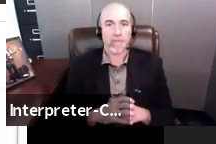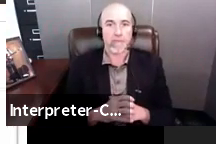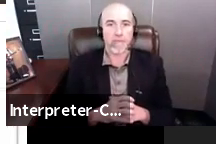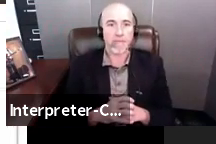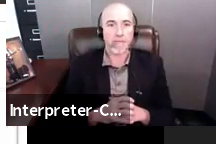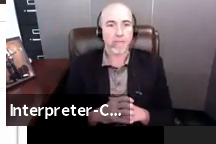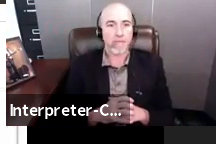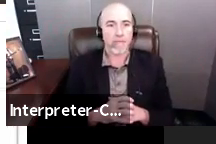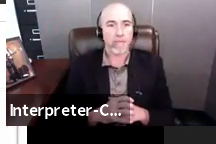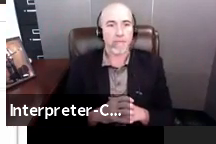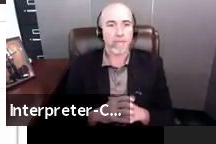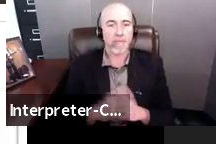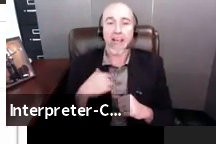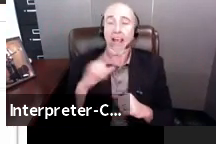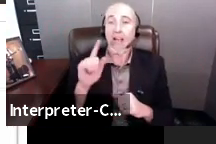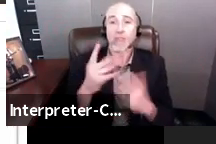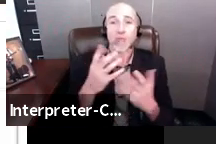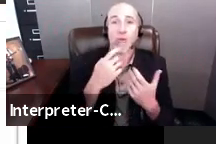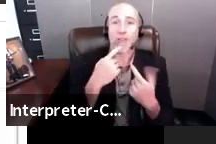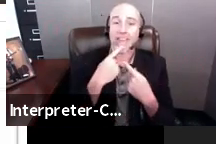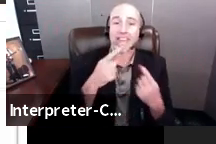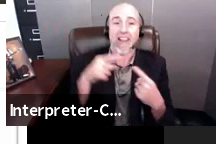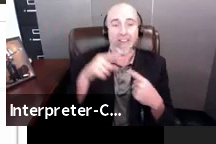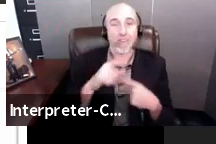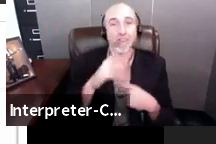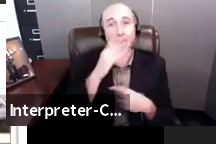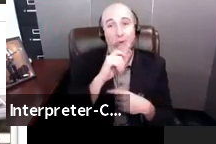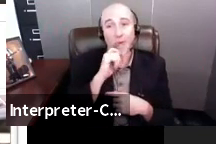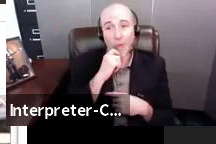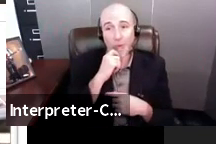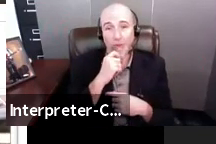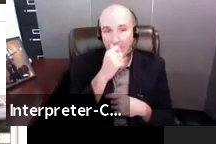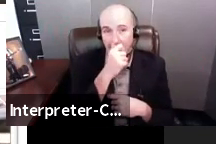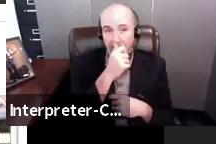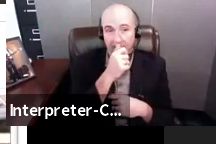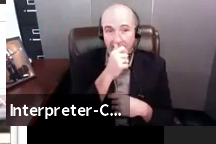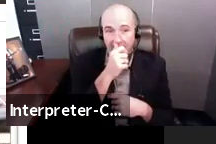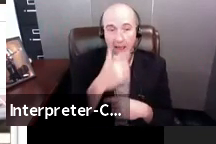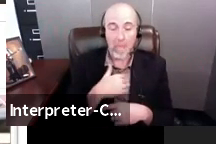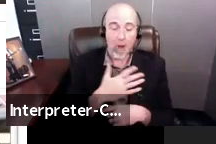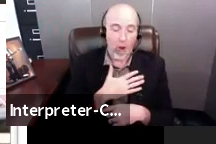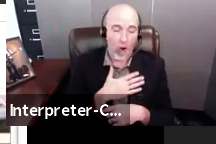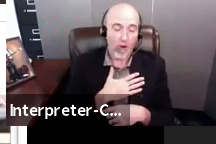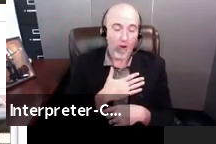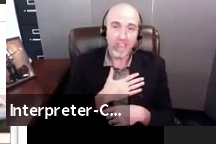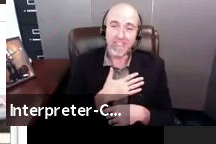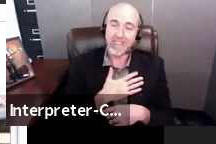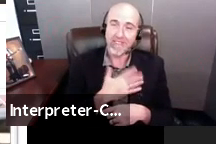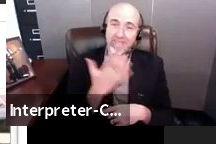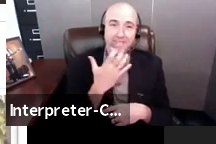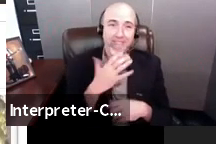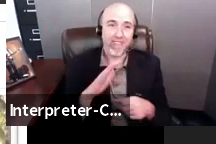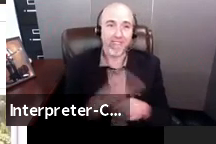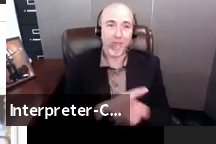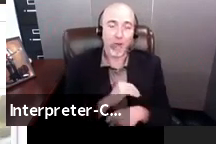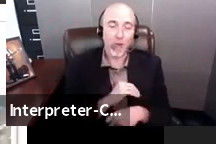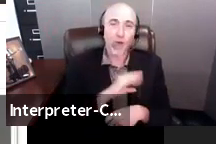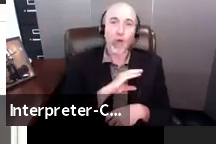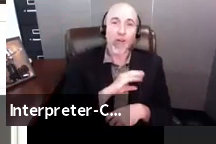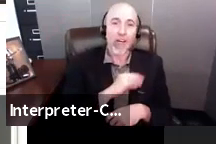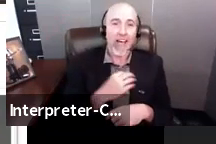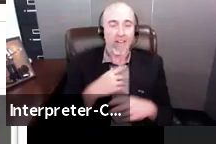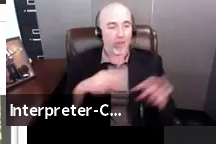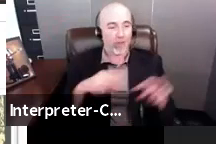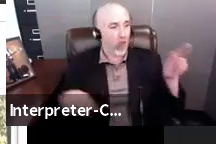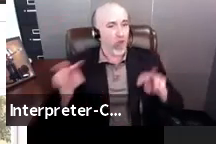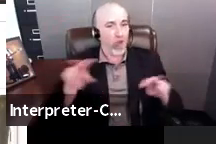I just wanted to say this is pretty cool, and my heart's pretty full. I just stand here and look at the